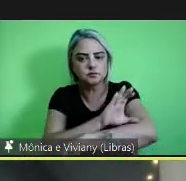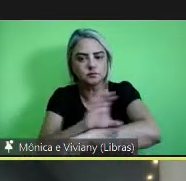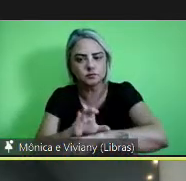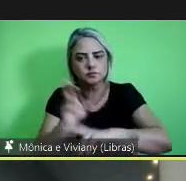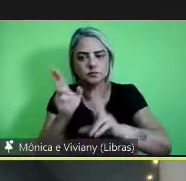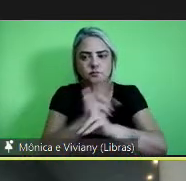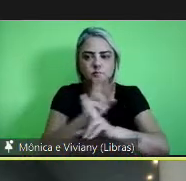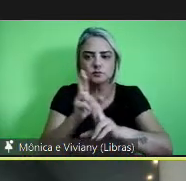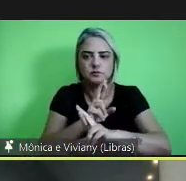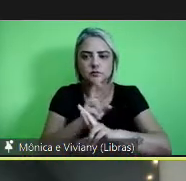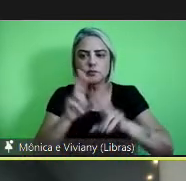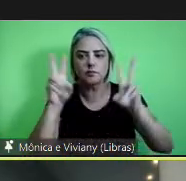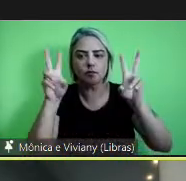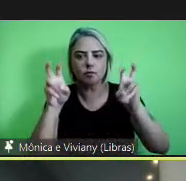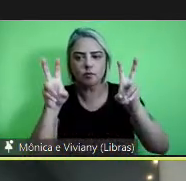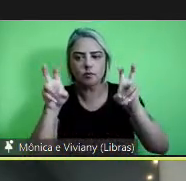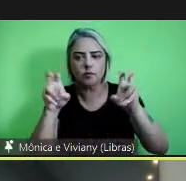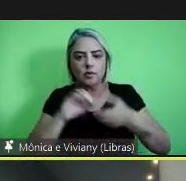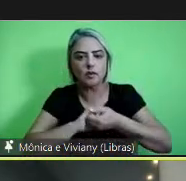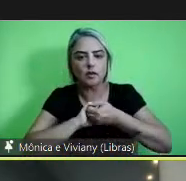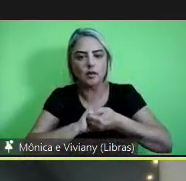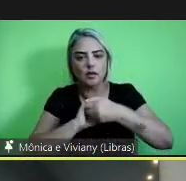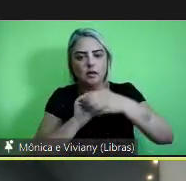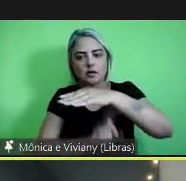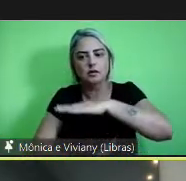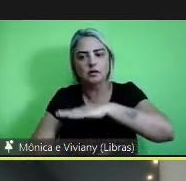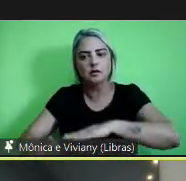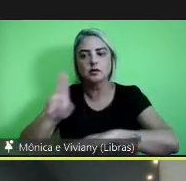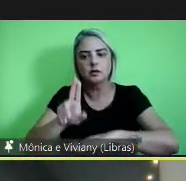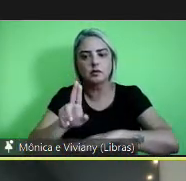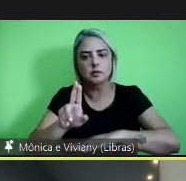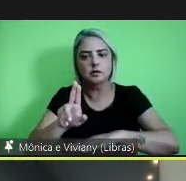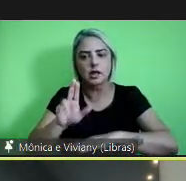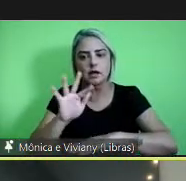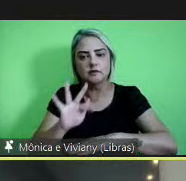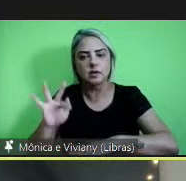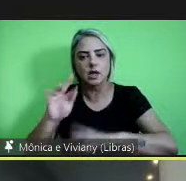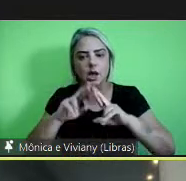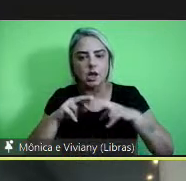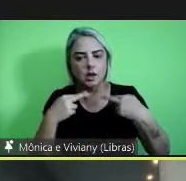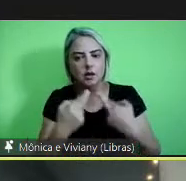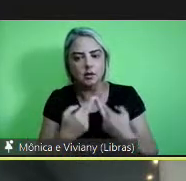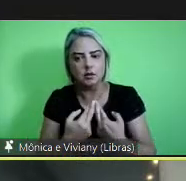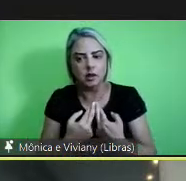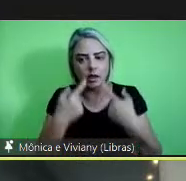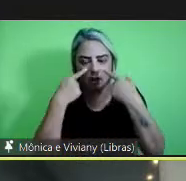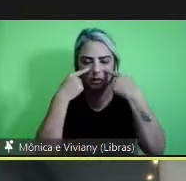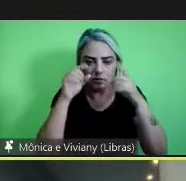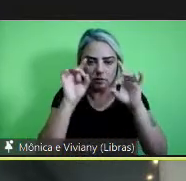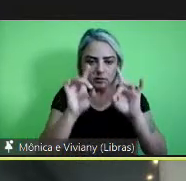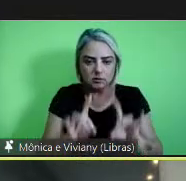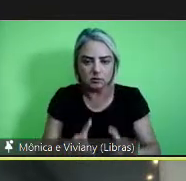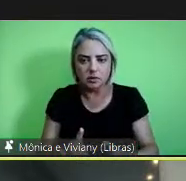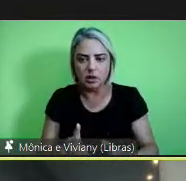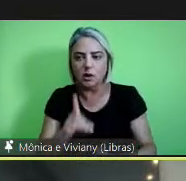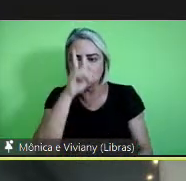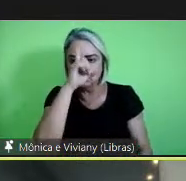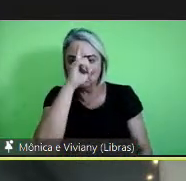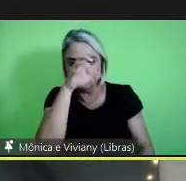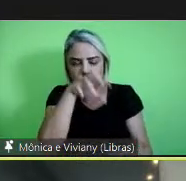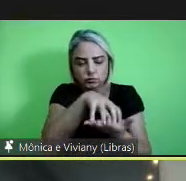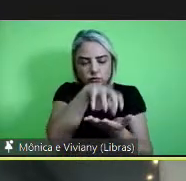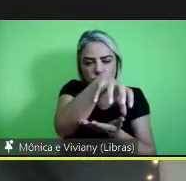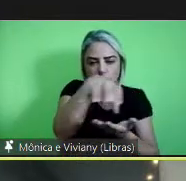We also had some trainings concerning the topic in partnerships with the Federal University. We had